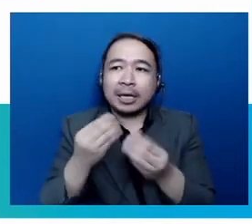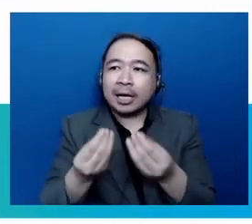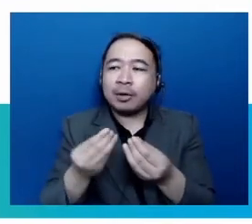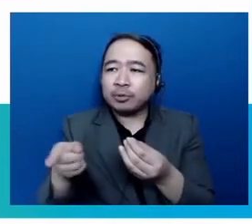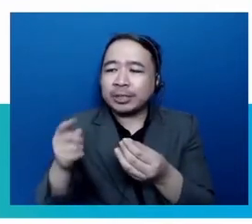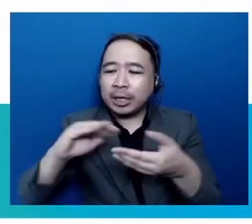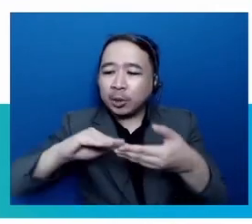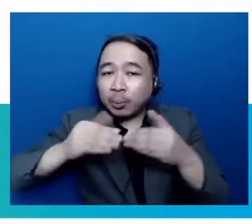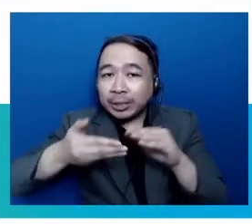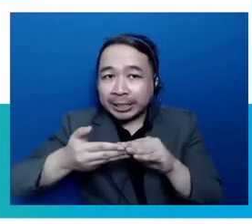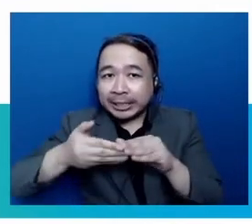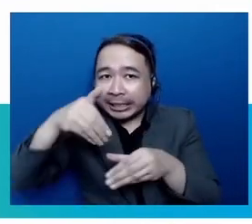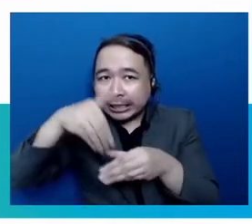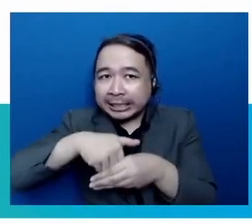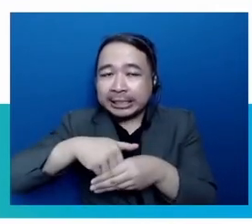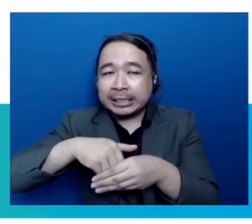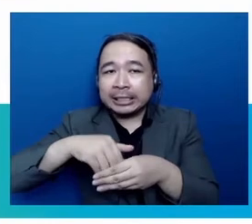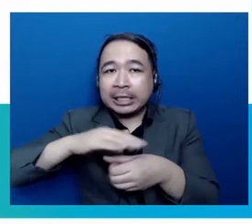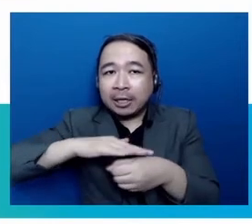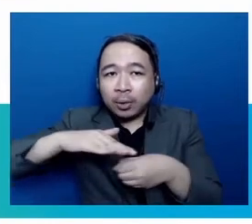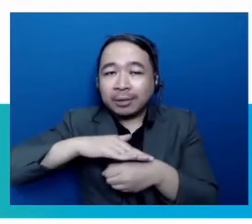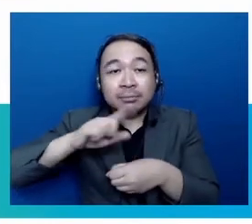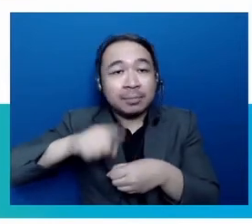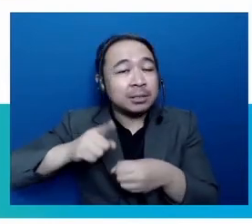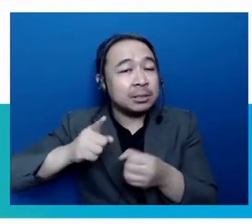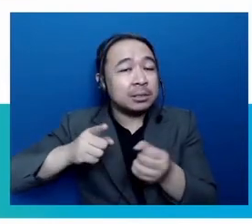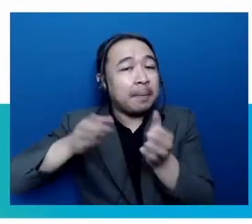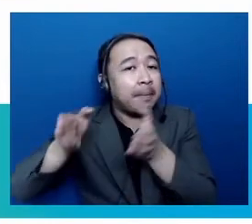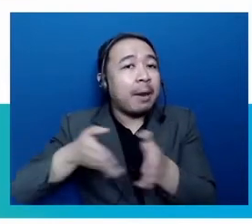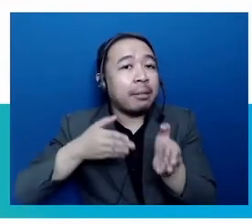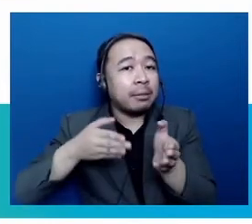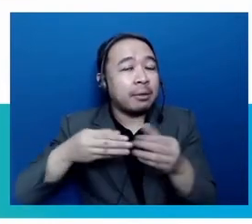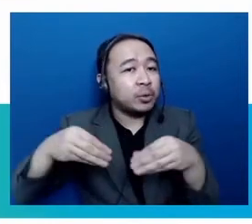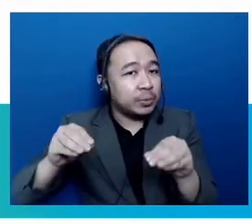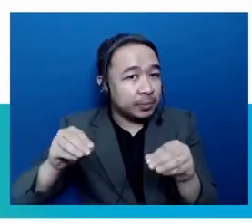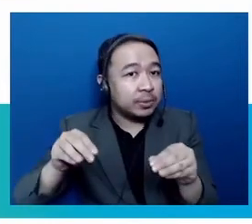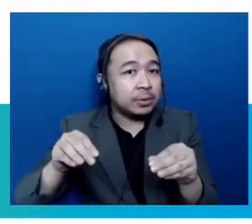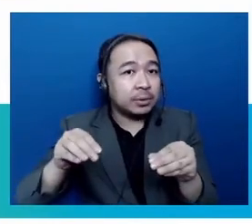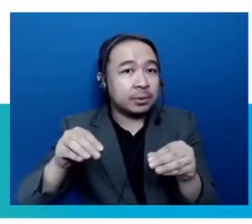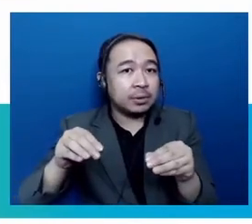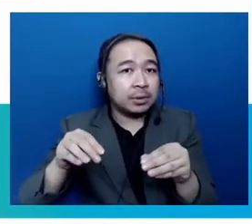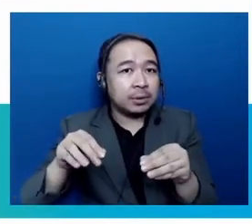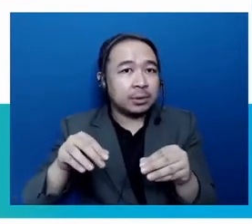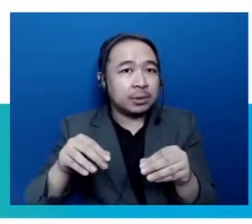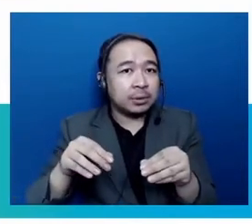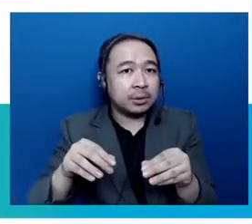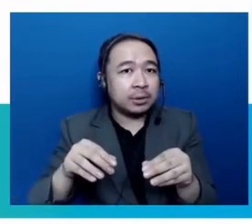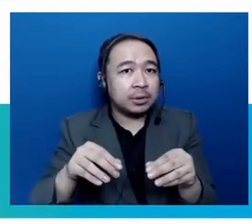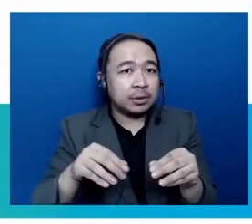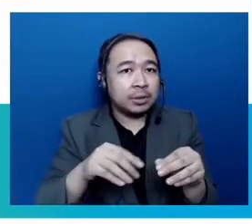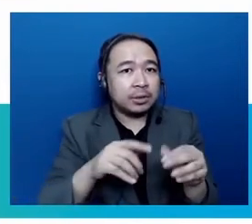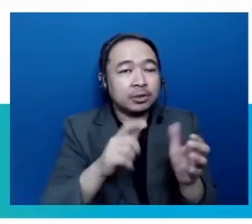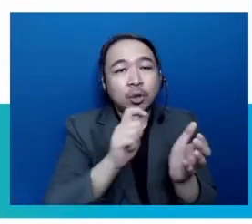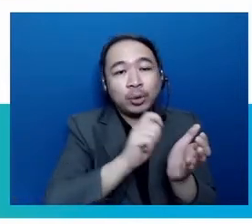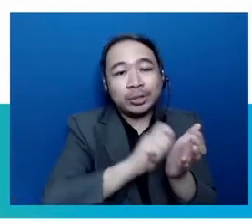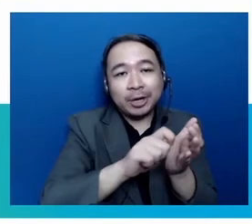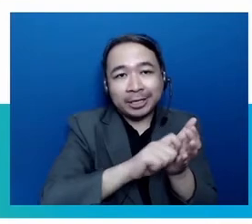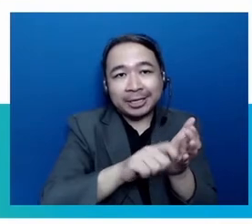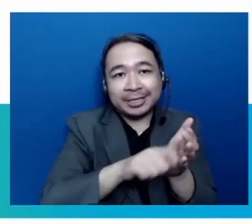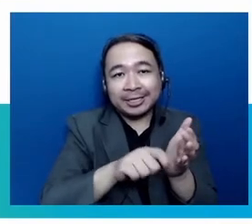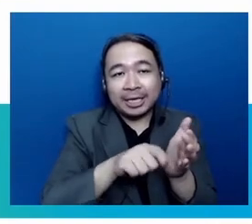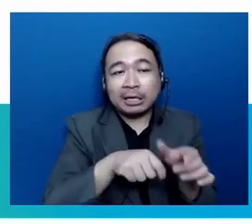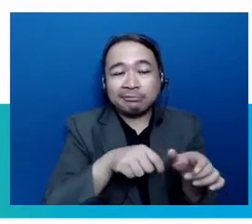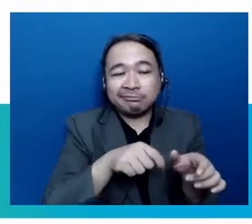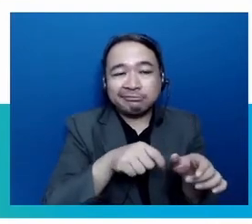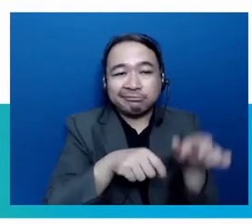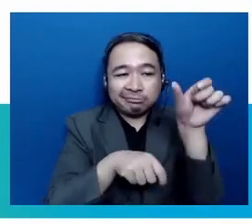community, we need a business plan that's written by somebody from the financial sector, by a business person who knows how